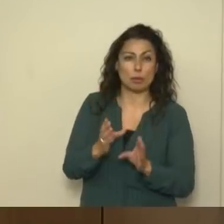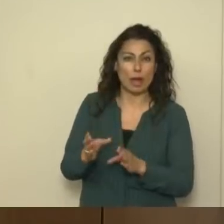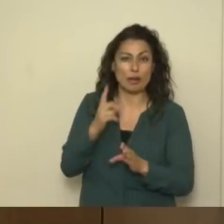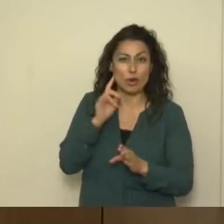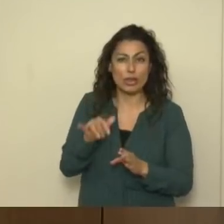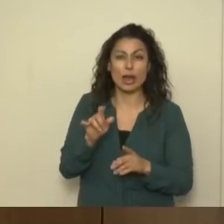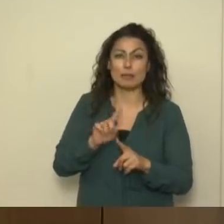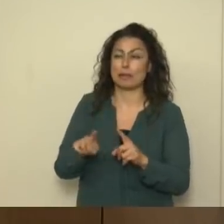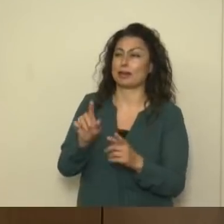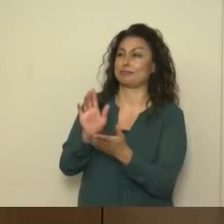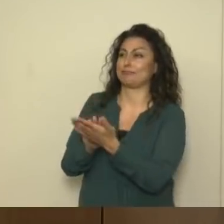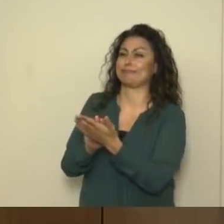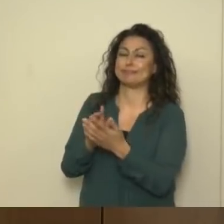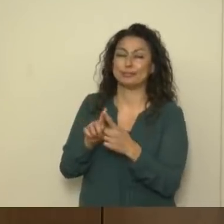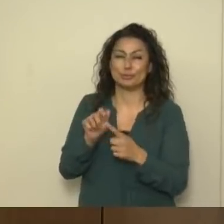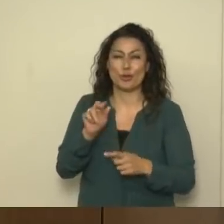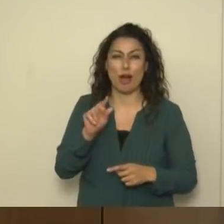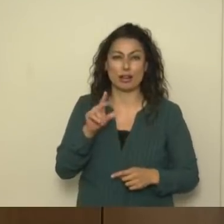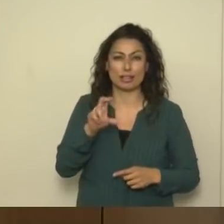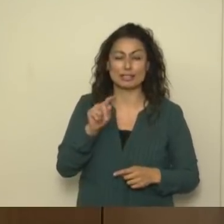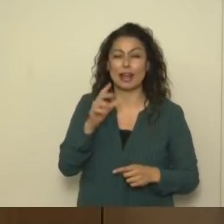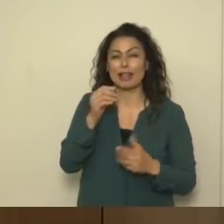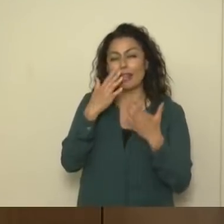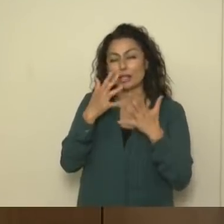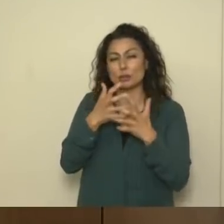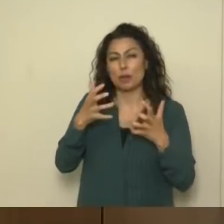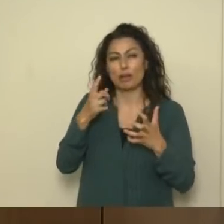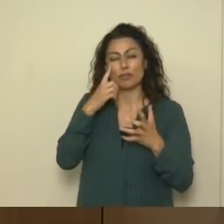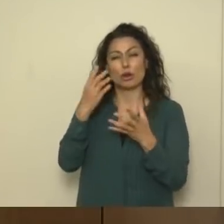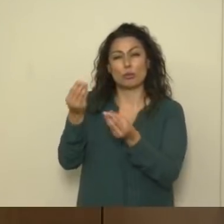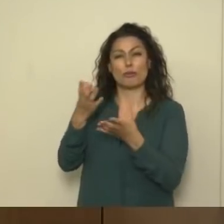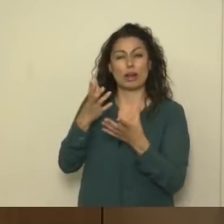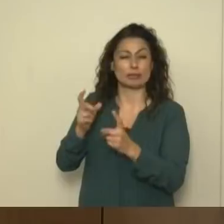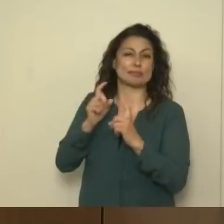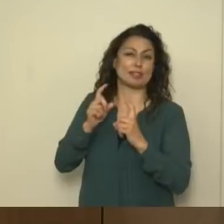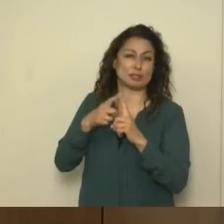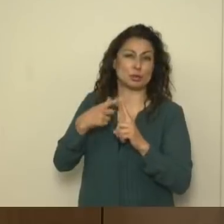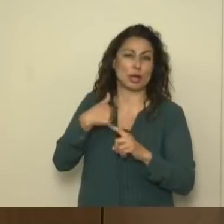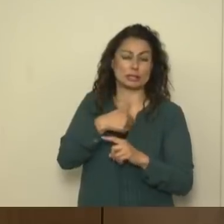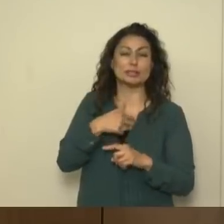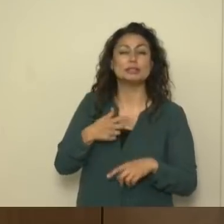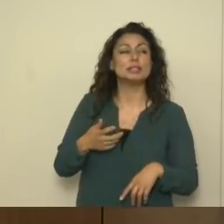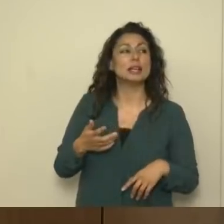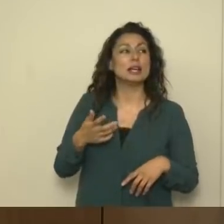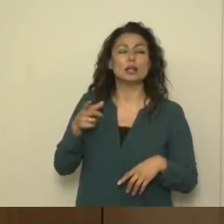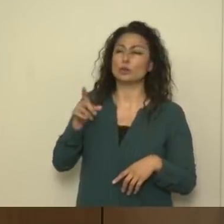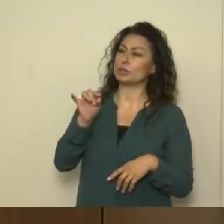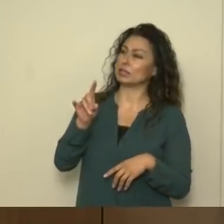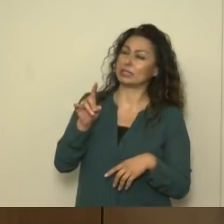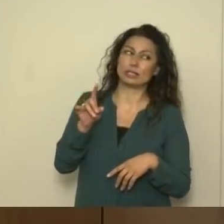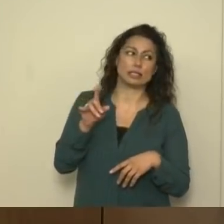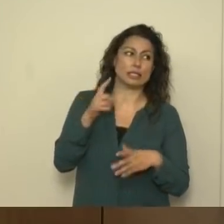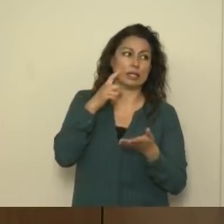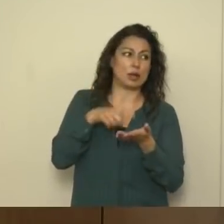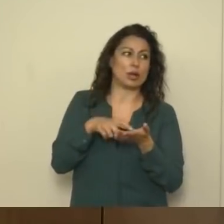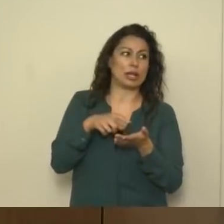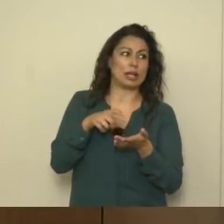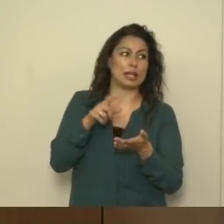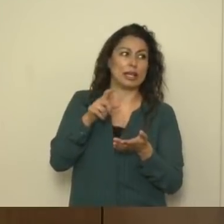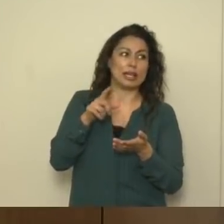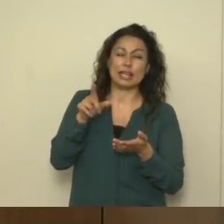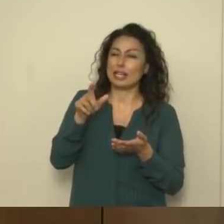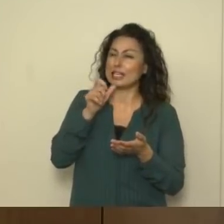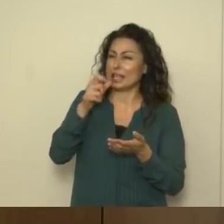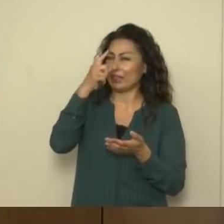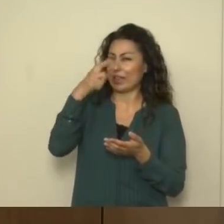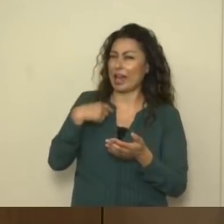And kudos to August, and thank you very much for providing these to me. He did try to just trip, so you know, he didn't think I'd be able to figure it